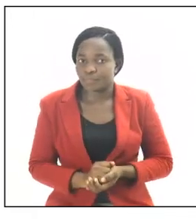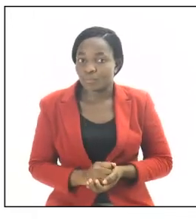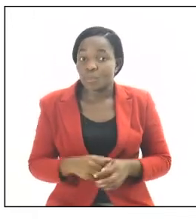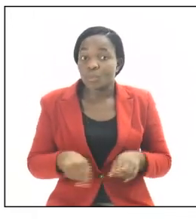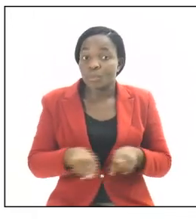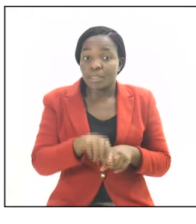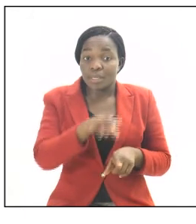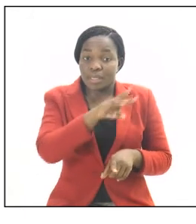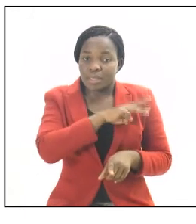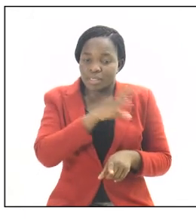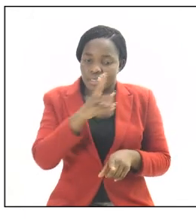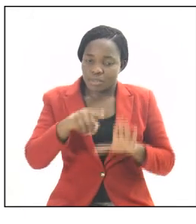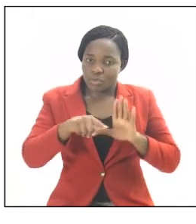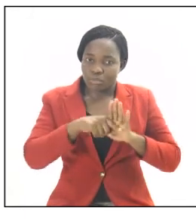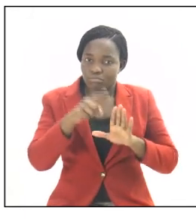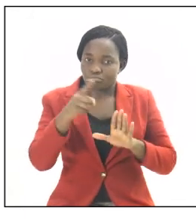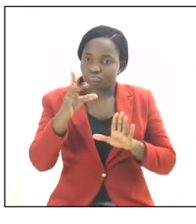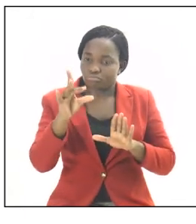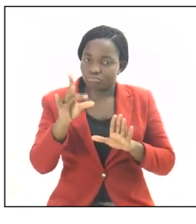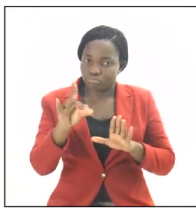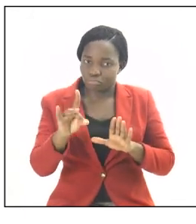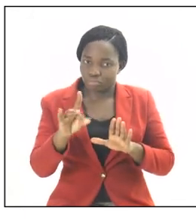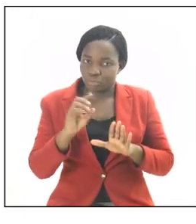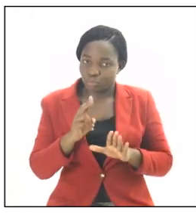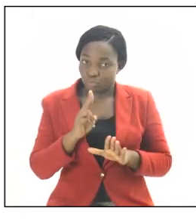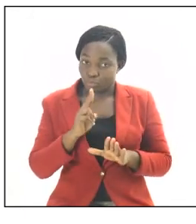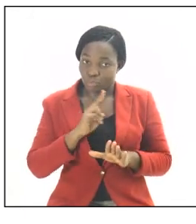minus 18, and the answer is